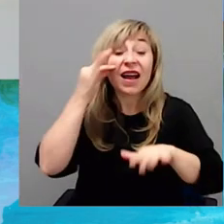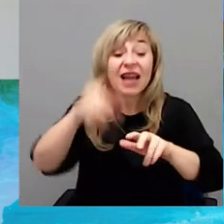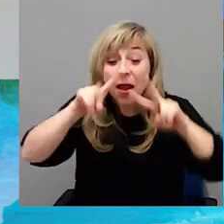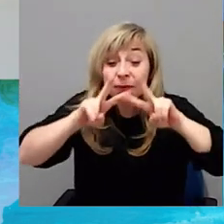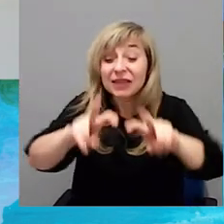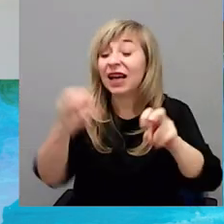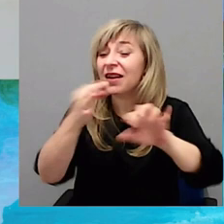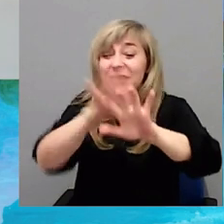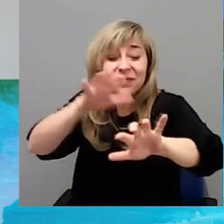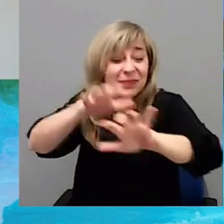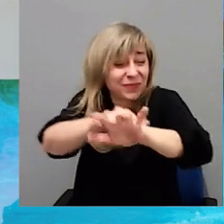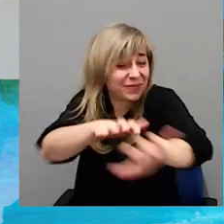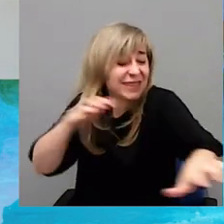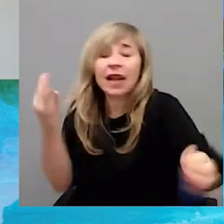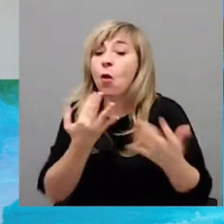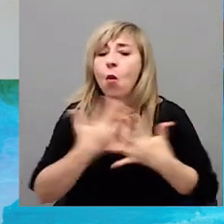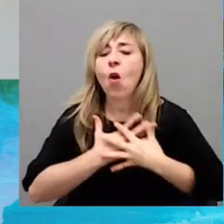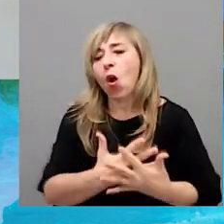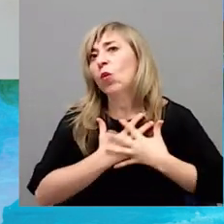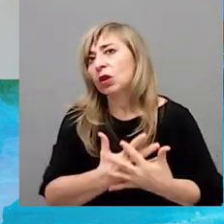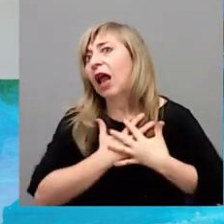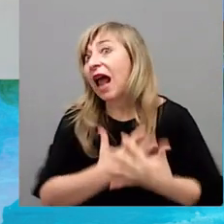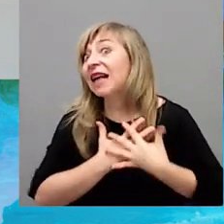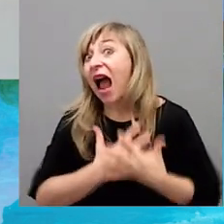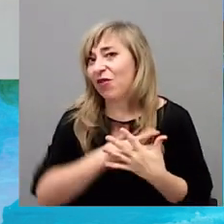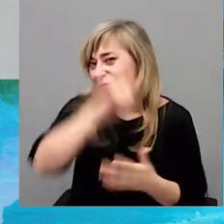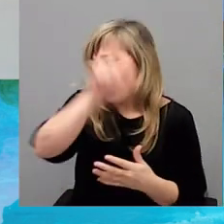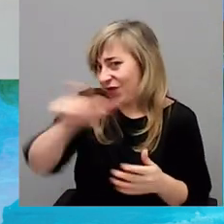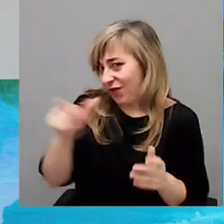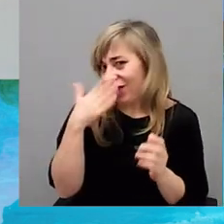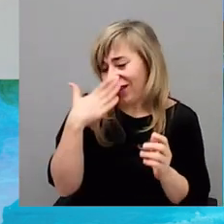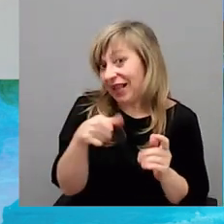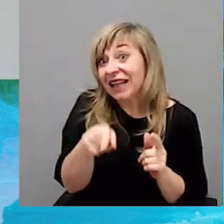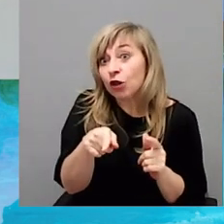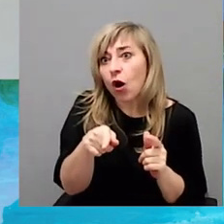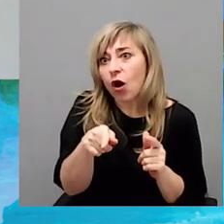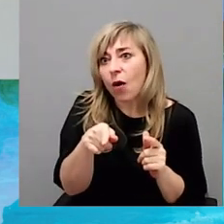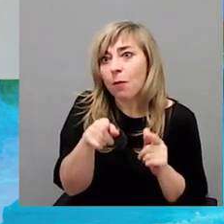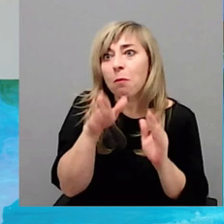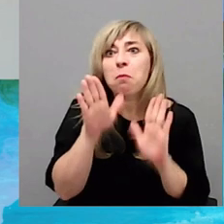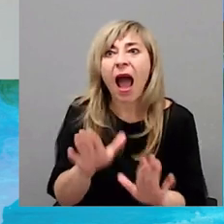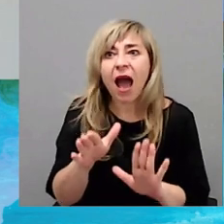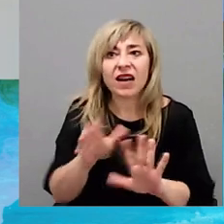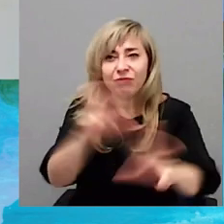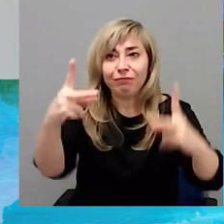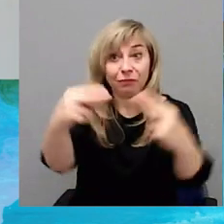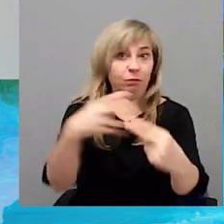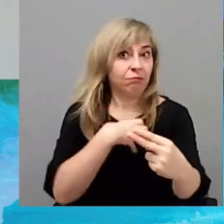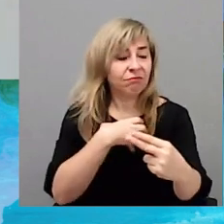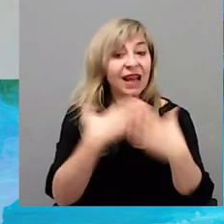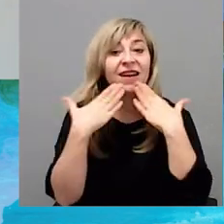but the volunteering for research and development, that was all volunteer work.